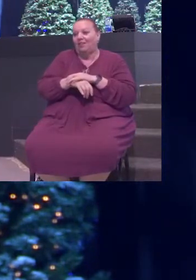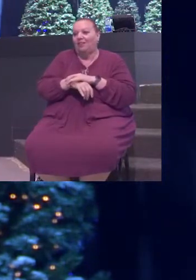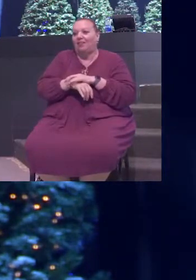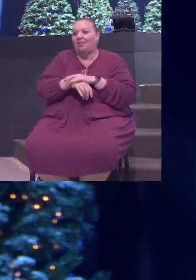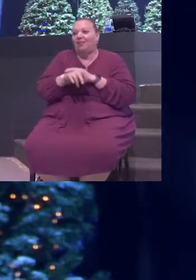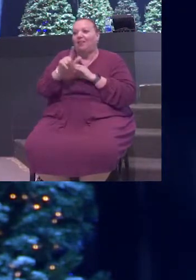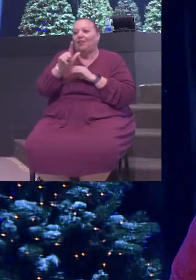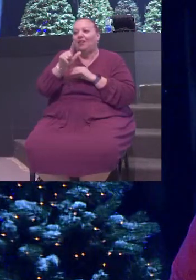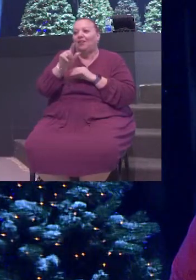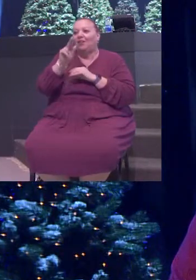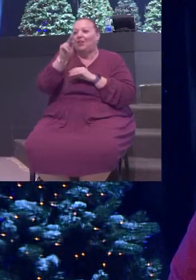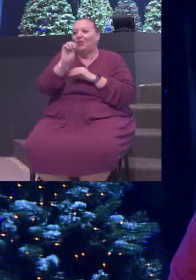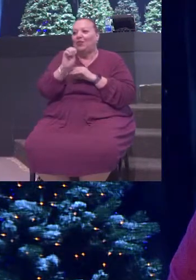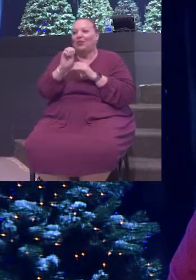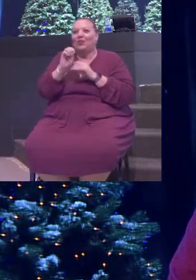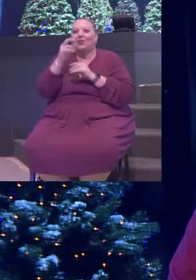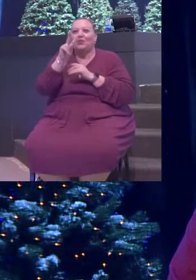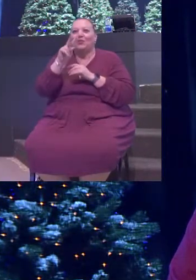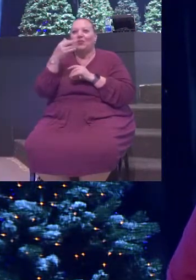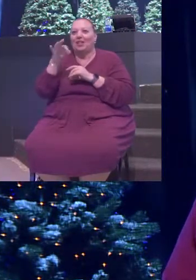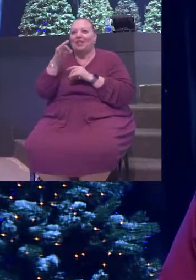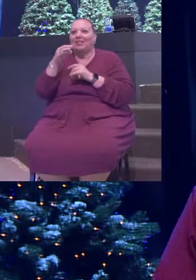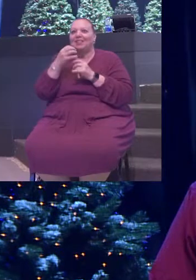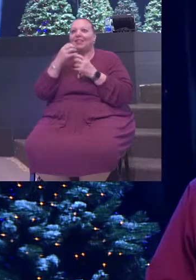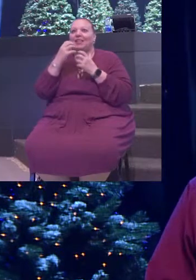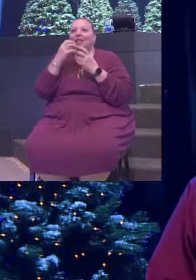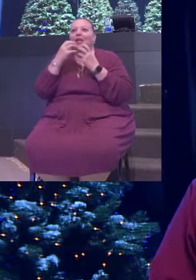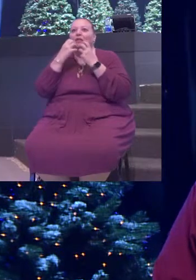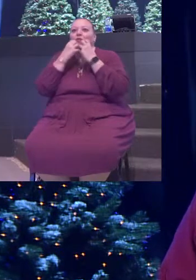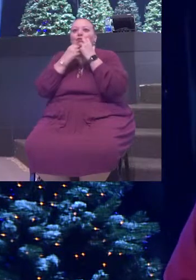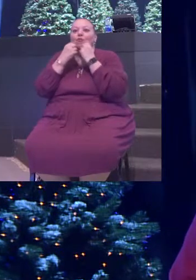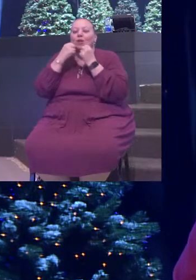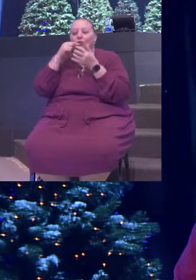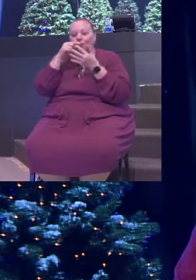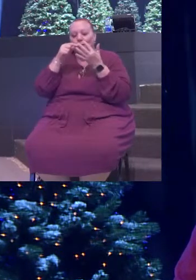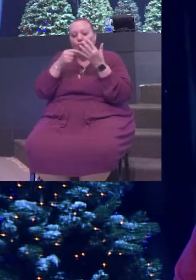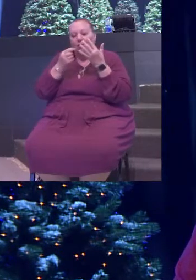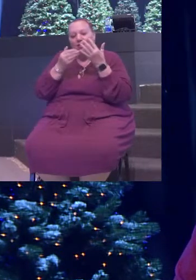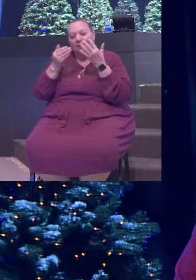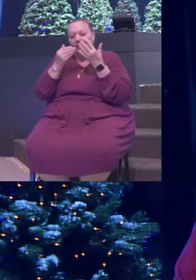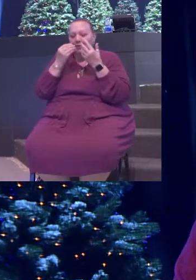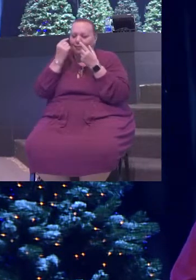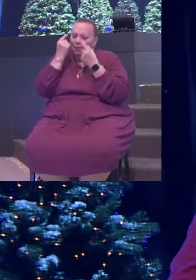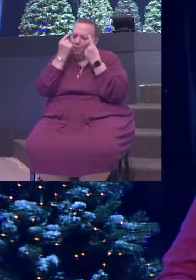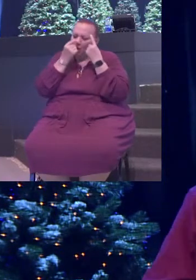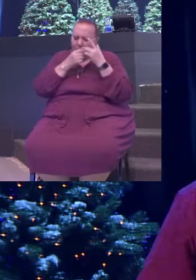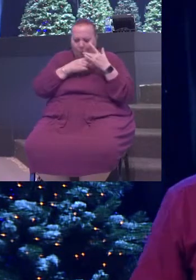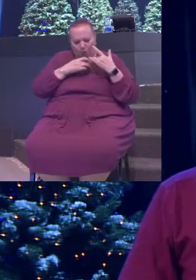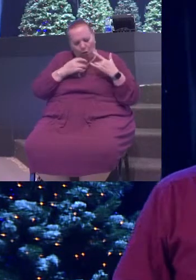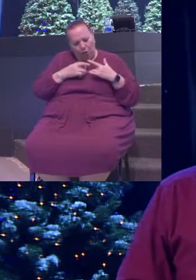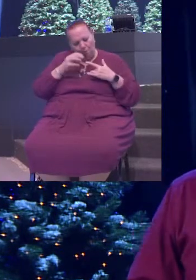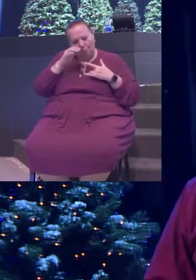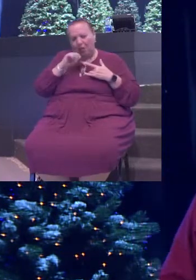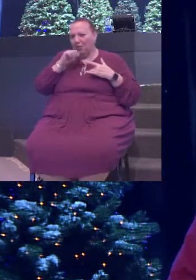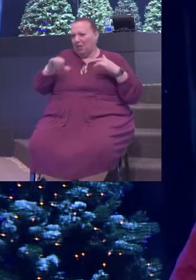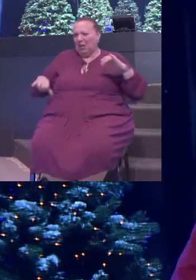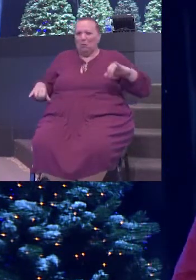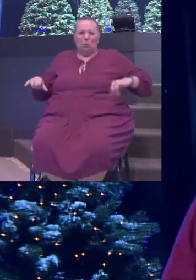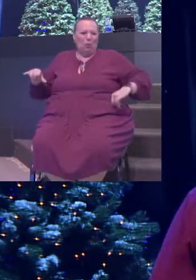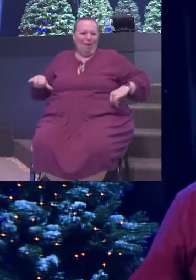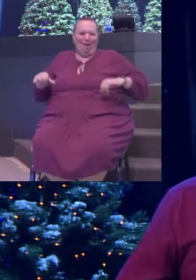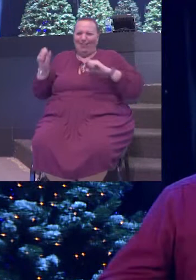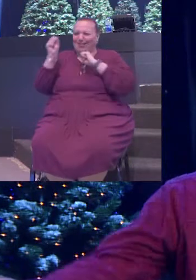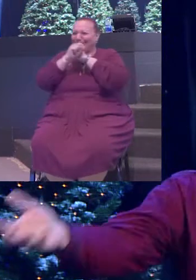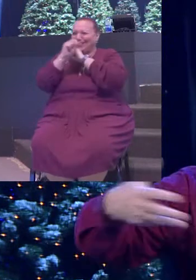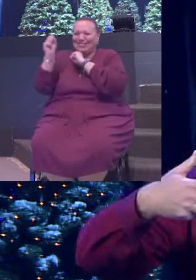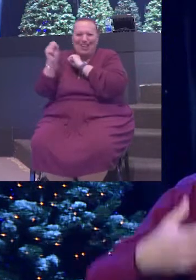in Luke 2:19, Mary treasured up all these things and pondered them in her heart. Now, Mary wasn't one to brag. She wasn't one to